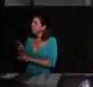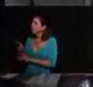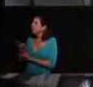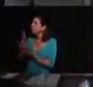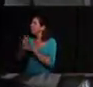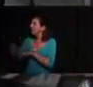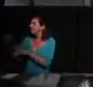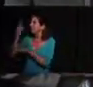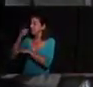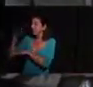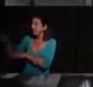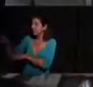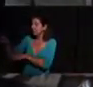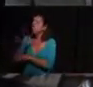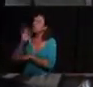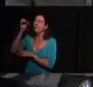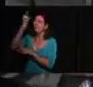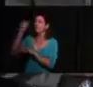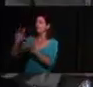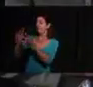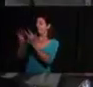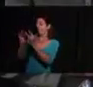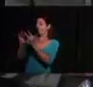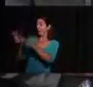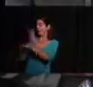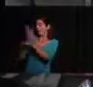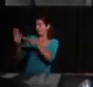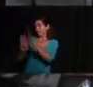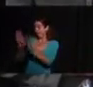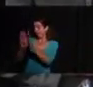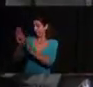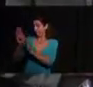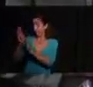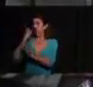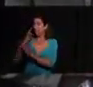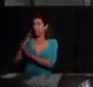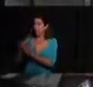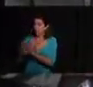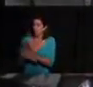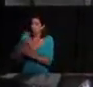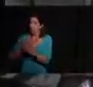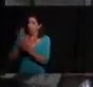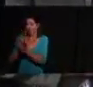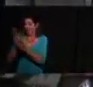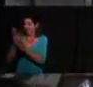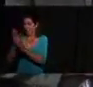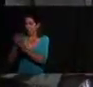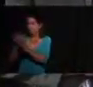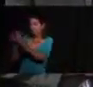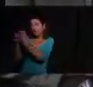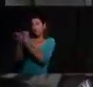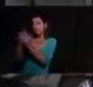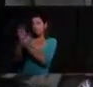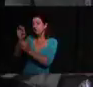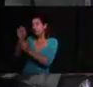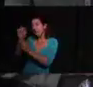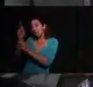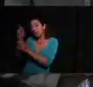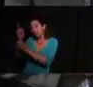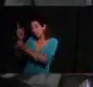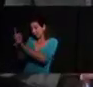I understand that the Internet Business Development for Entrepreneurs program is a Selkirk programming. Could you explain a little bit more